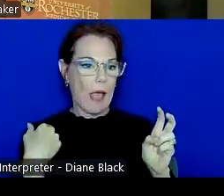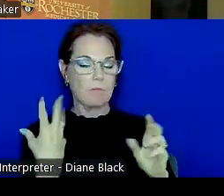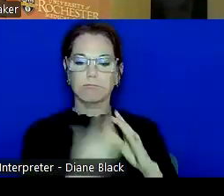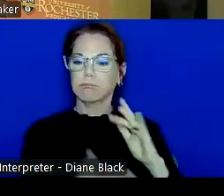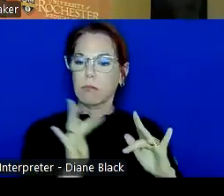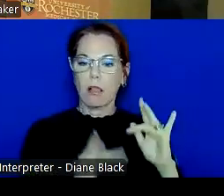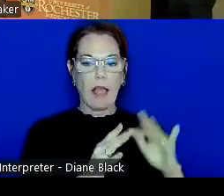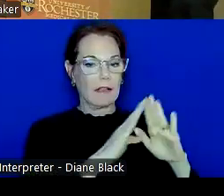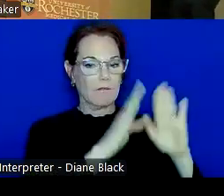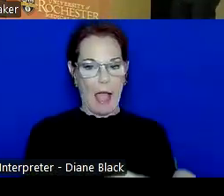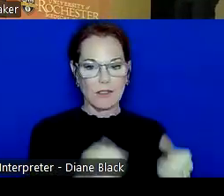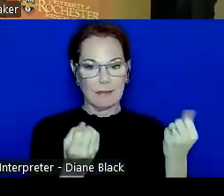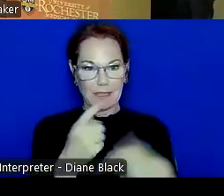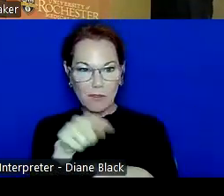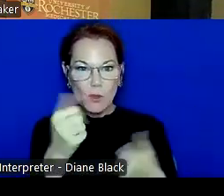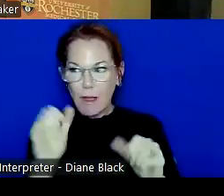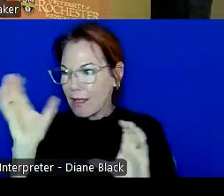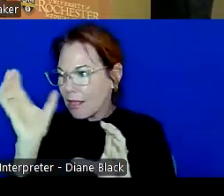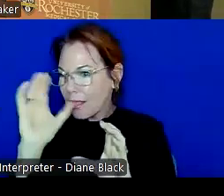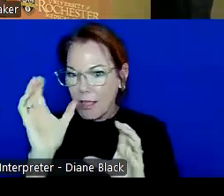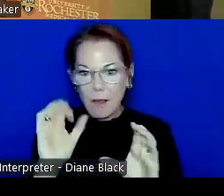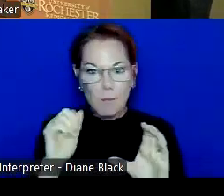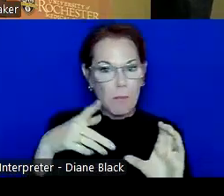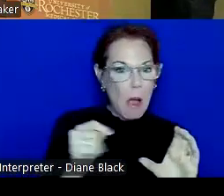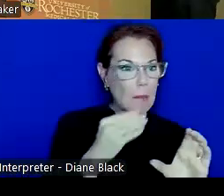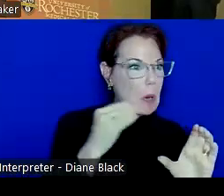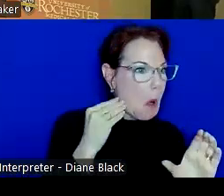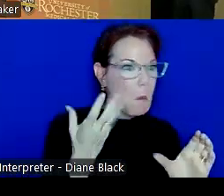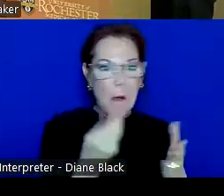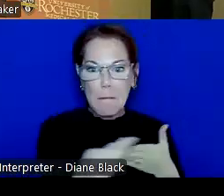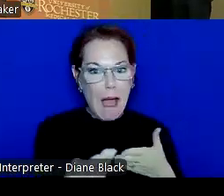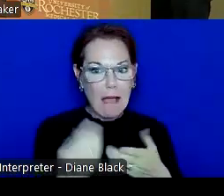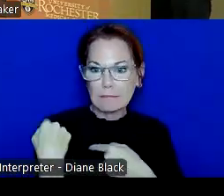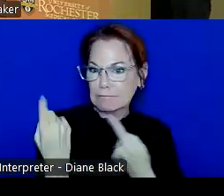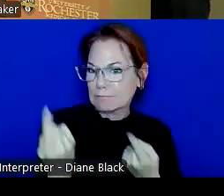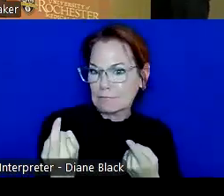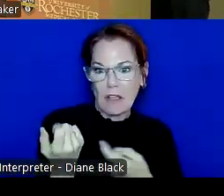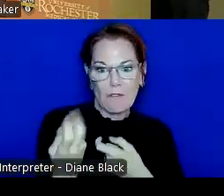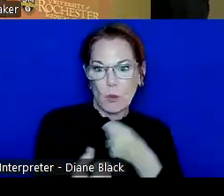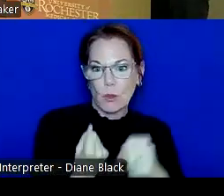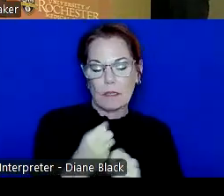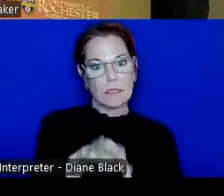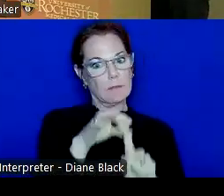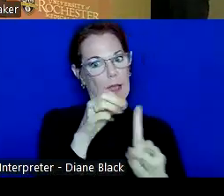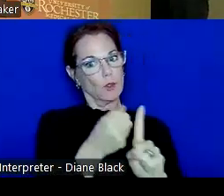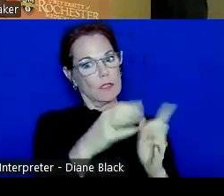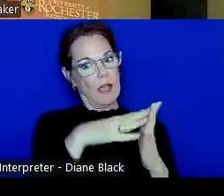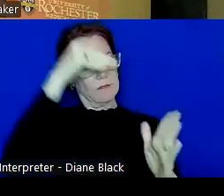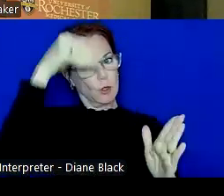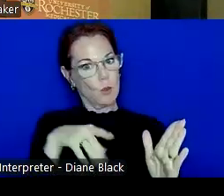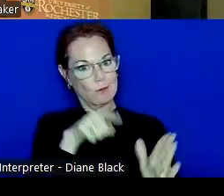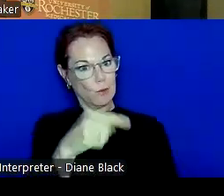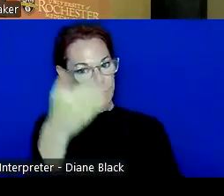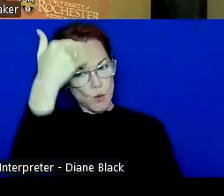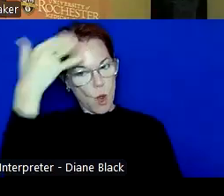any of you have tried to find an apartment or a home to buy in the last few years, especially those of you who are students in this room, you know it's been